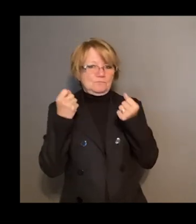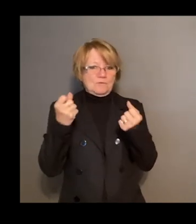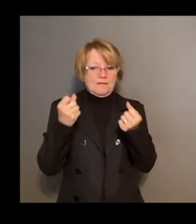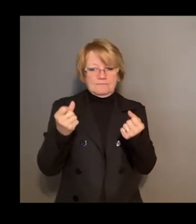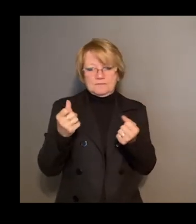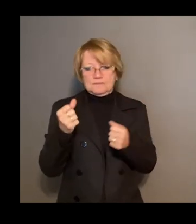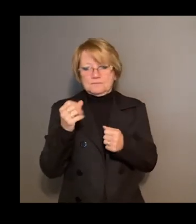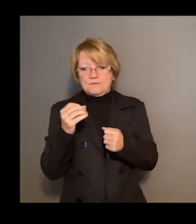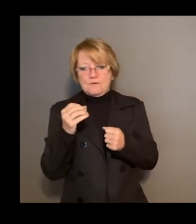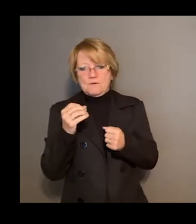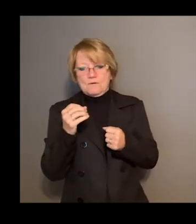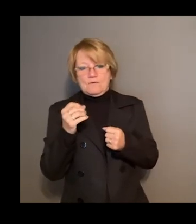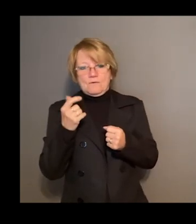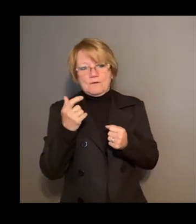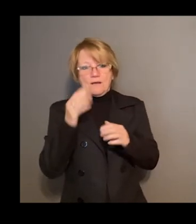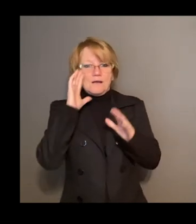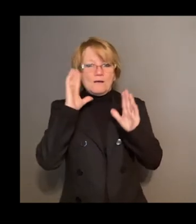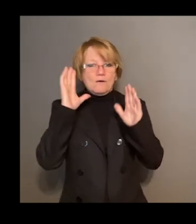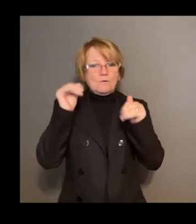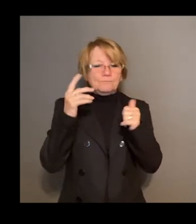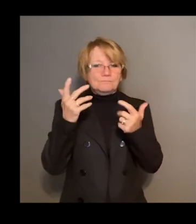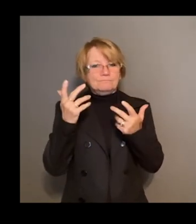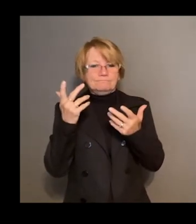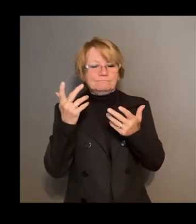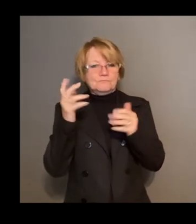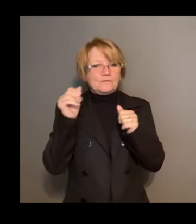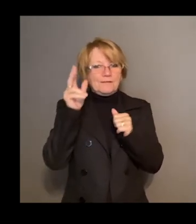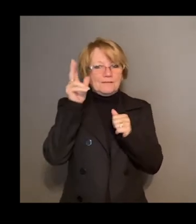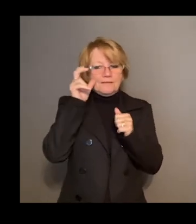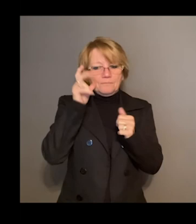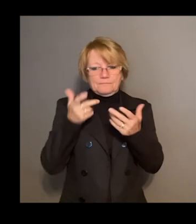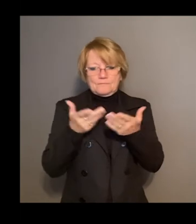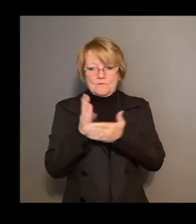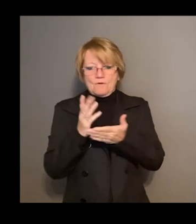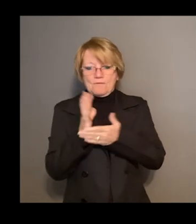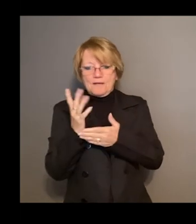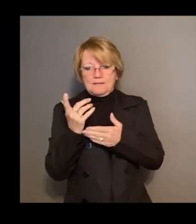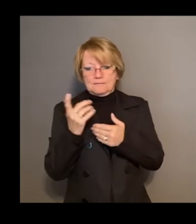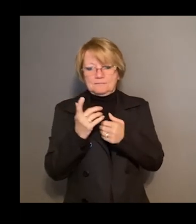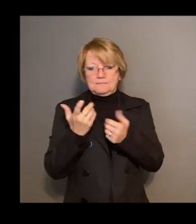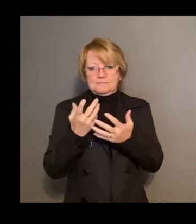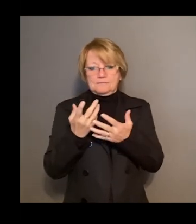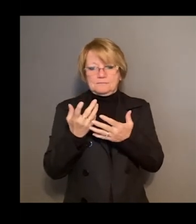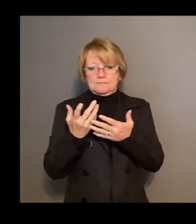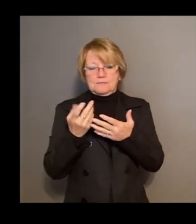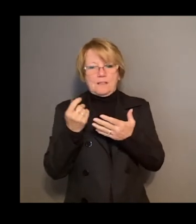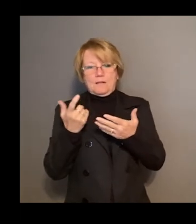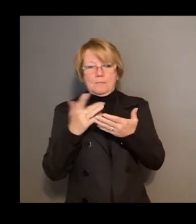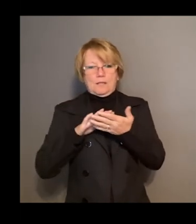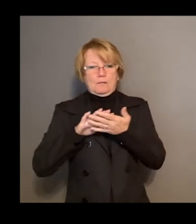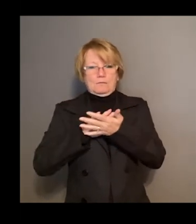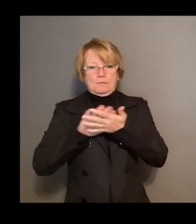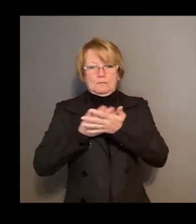Can everybody hear me well? Because I'm driving a little bit, so I'm going through the car speakers. So hopefully everyone can hear me well.